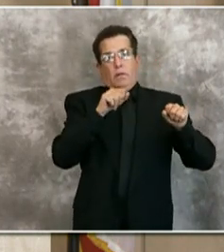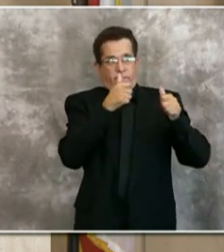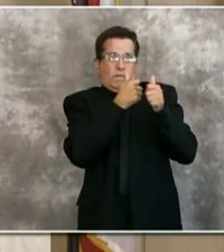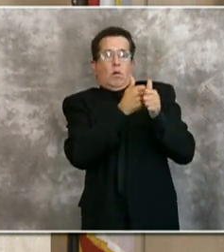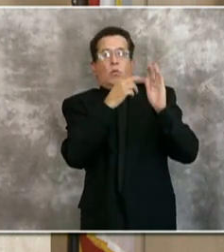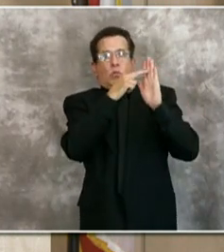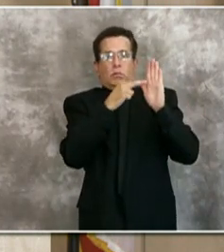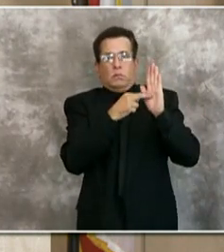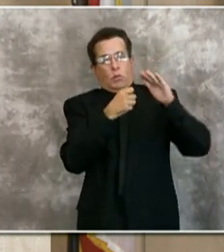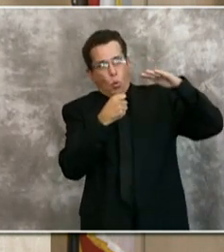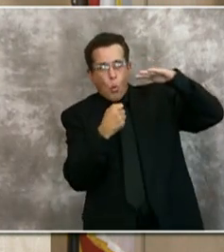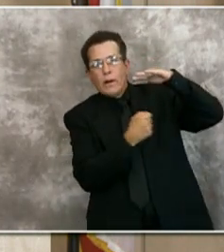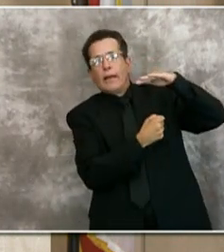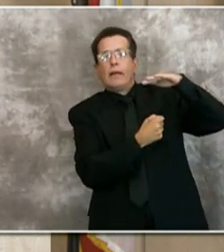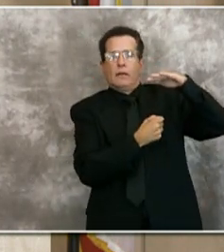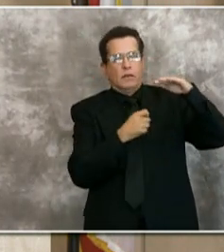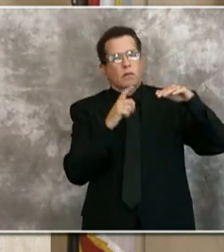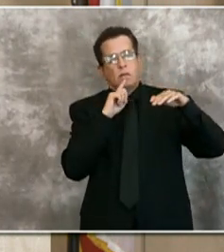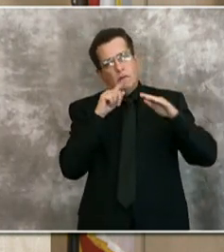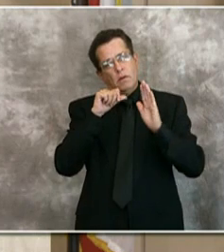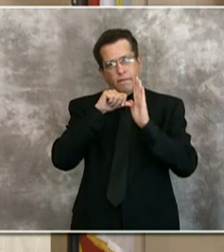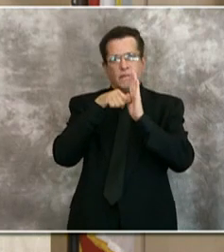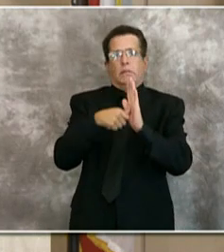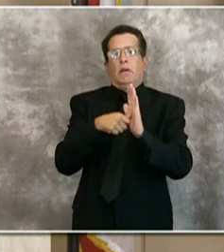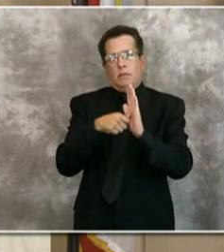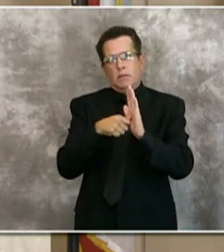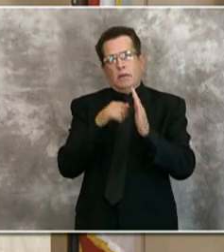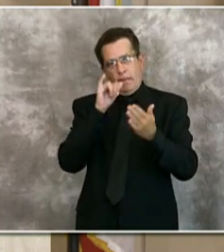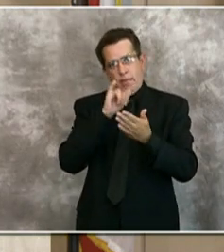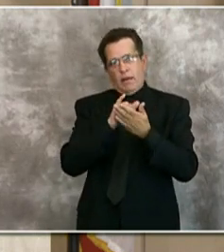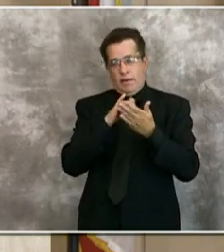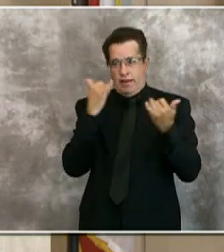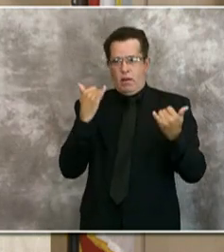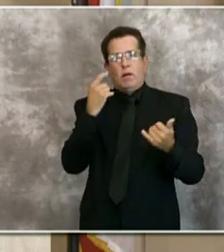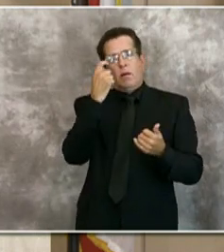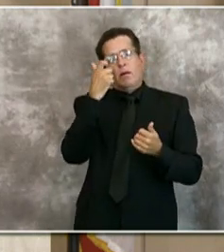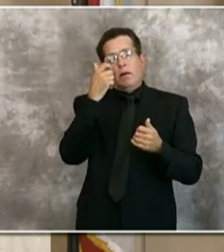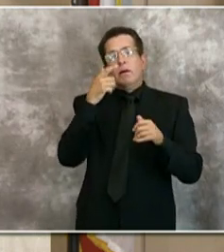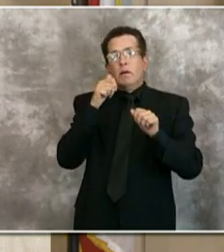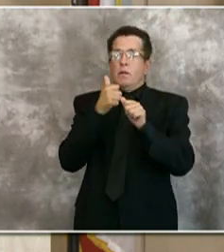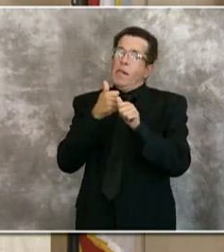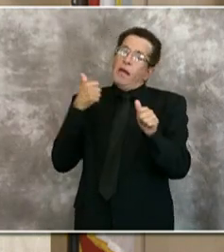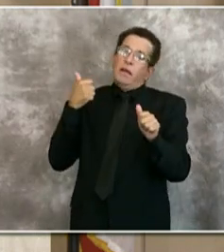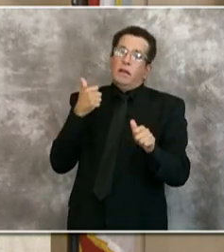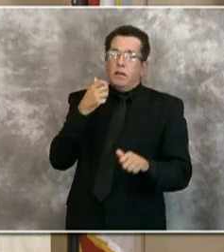So again, I think it's worth emphasizing that the process is slow because of the